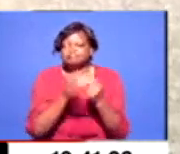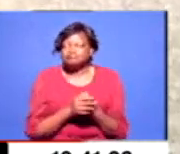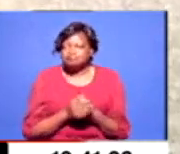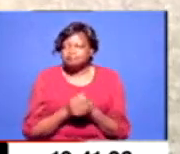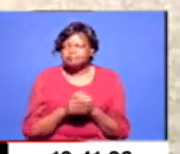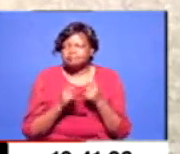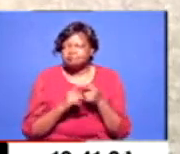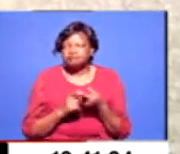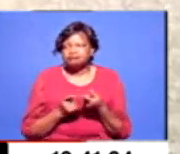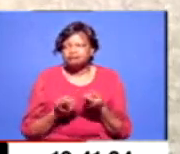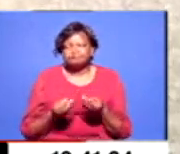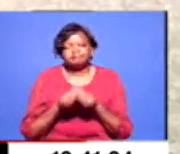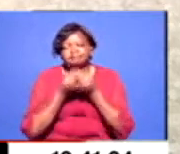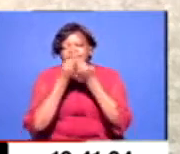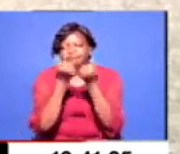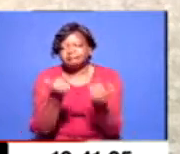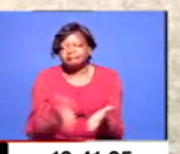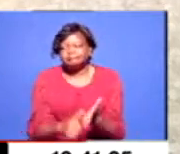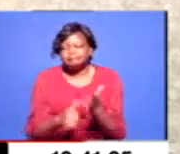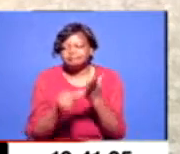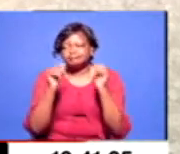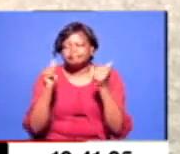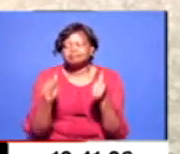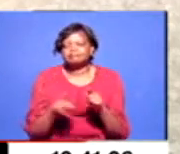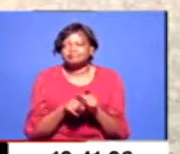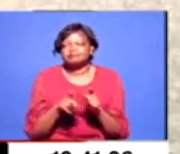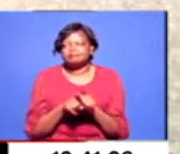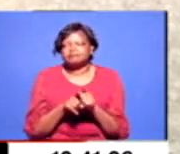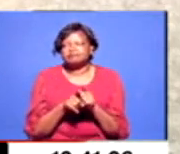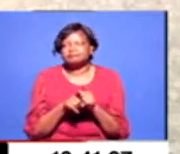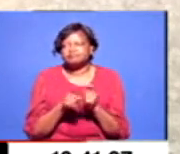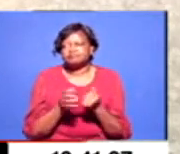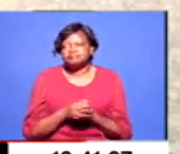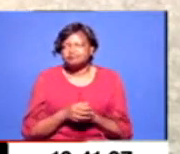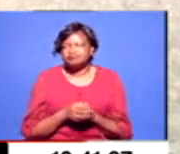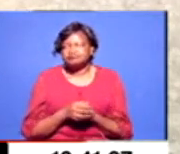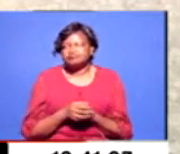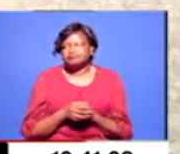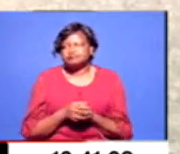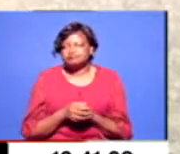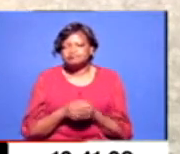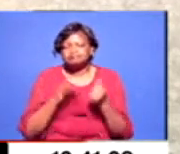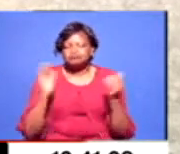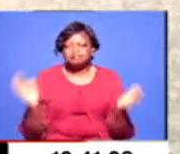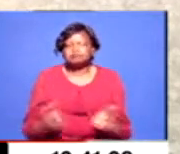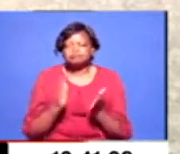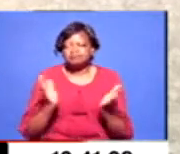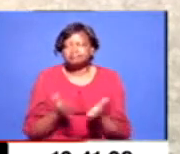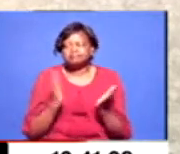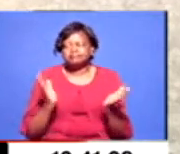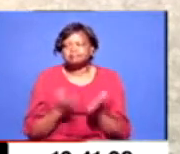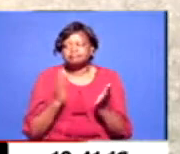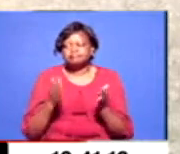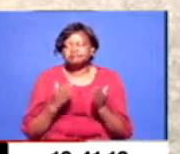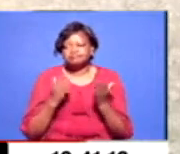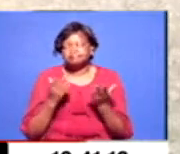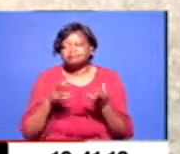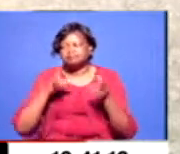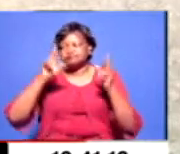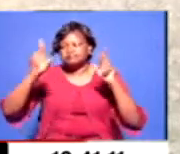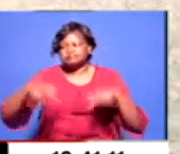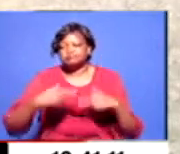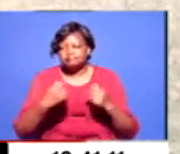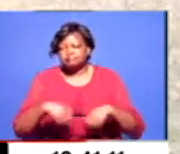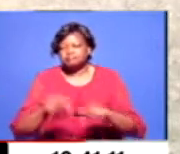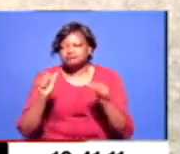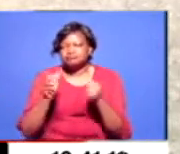happened. You've not solved the issue. You are still, it's like you are encouraging the act to go on. You are still encouraging the guy